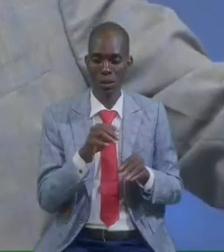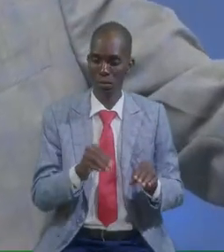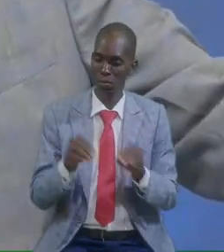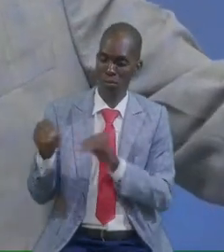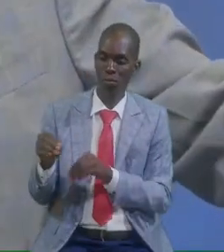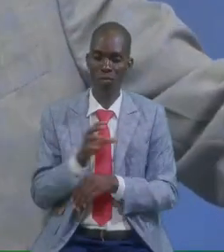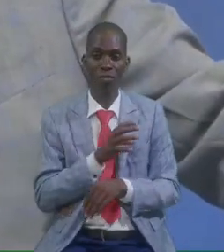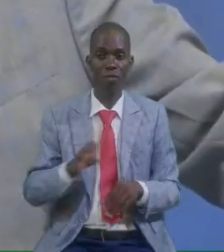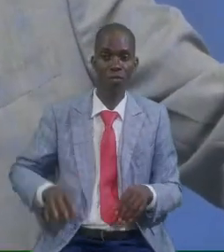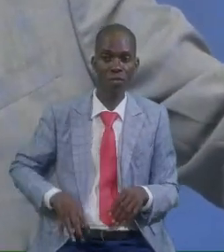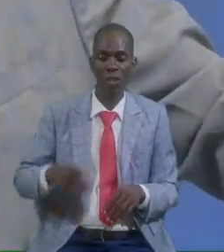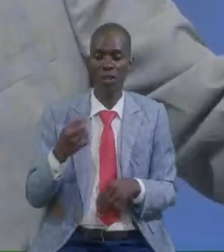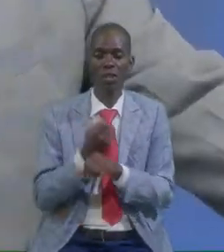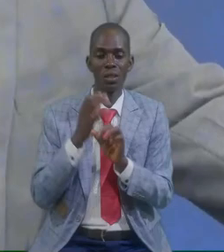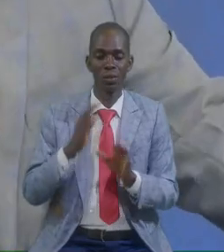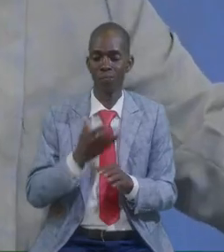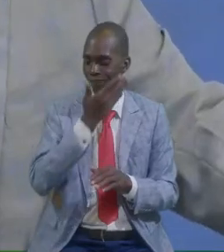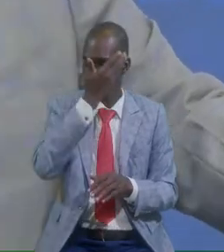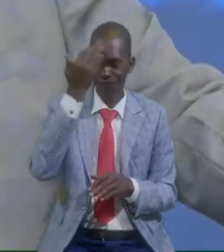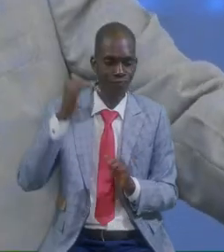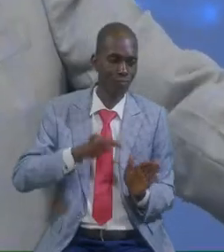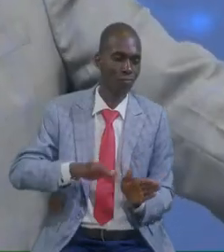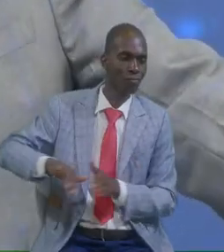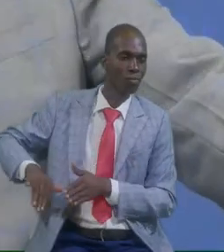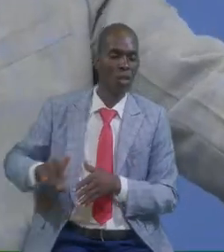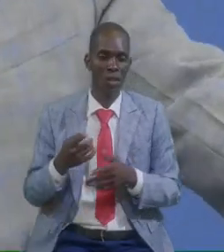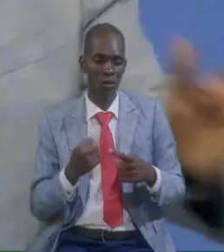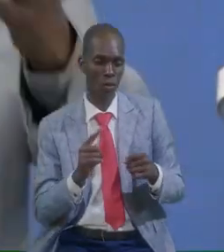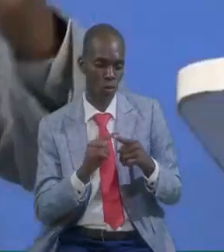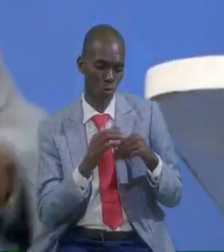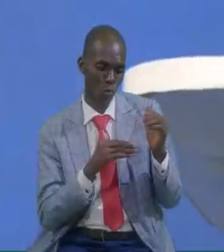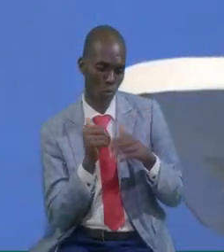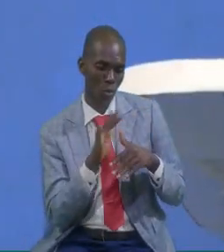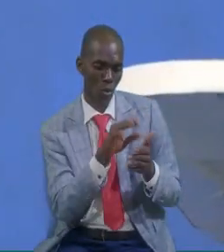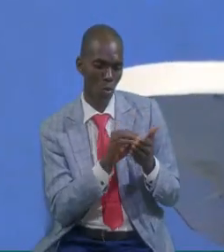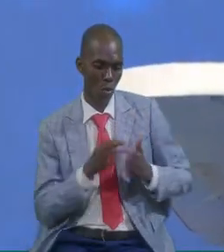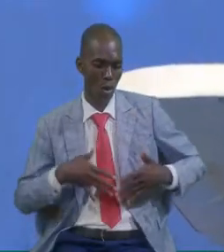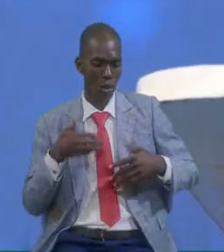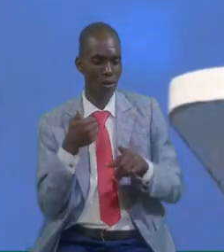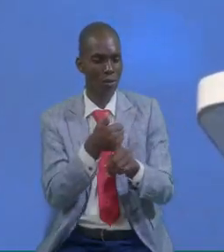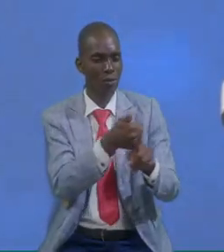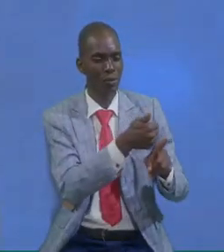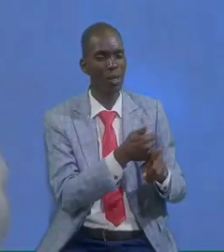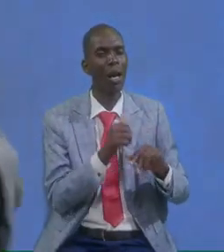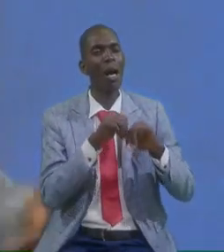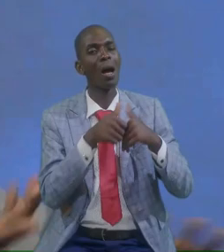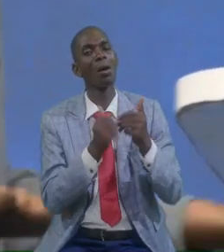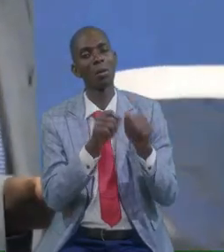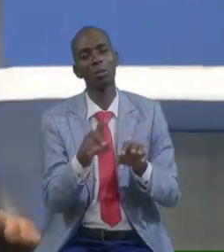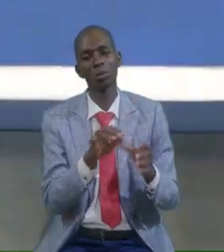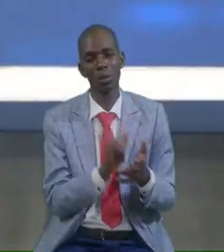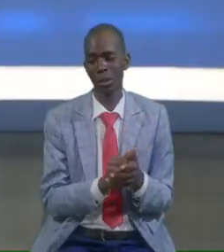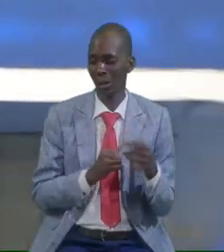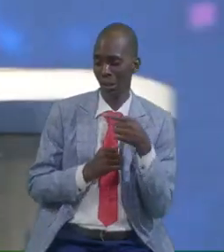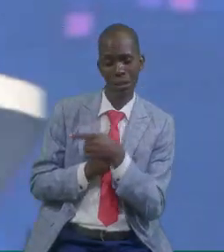Savior, aside. And they are trying to build their life. How can you do that? He is the foundation, and you